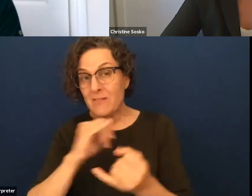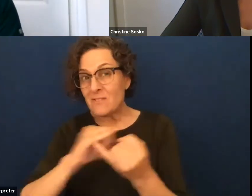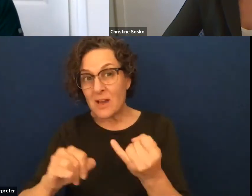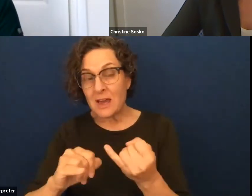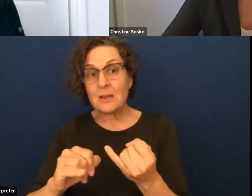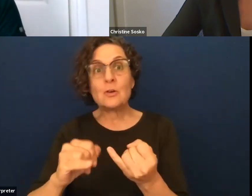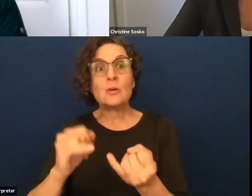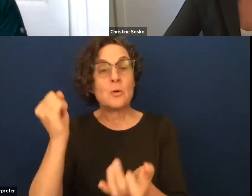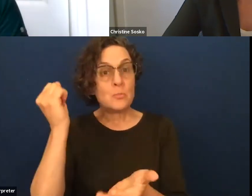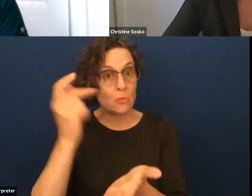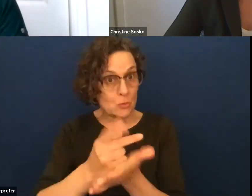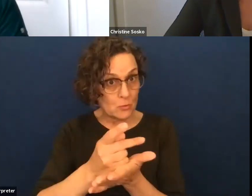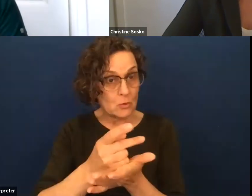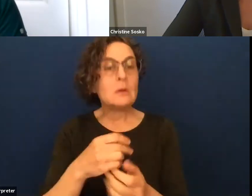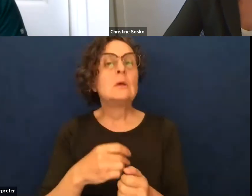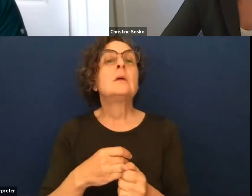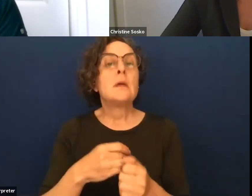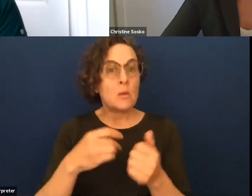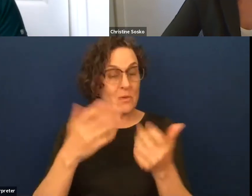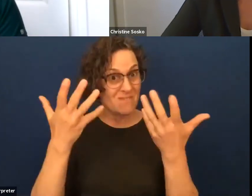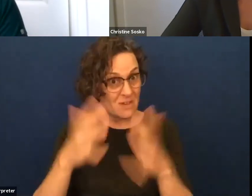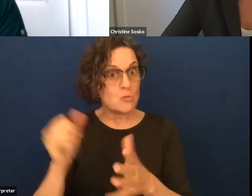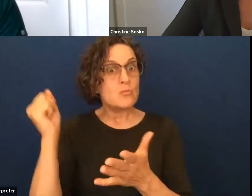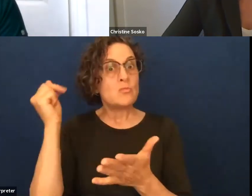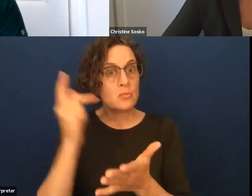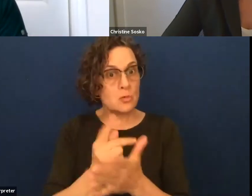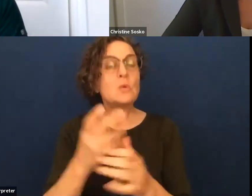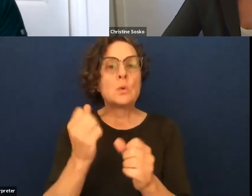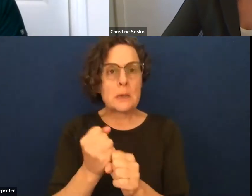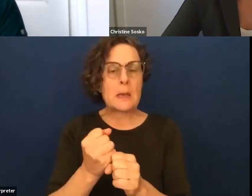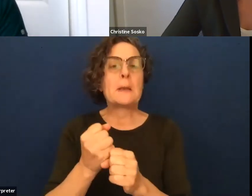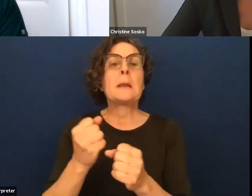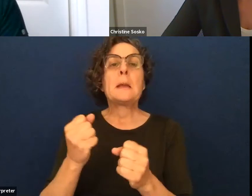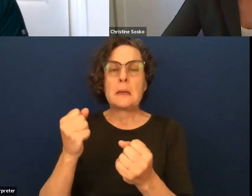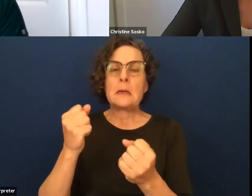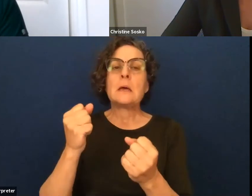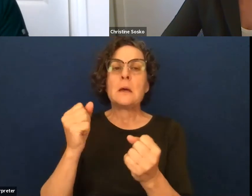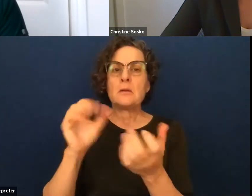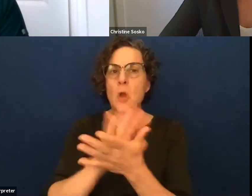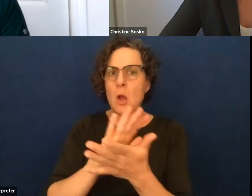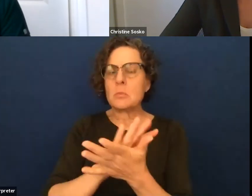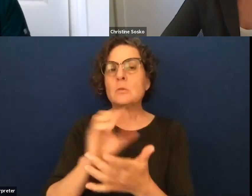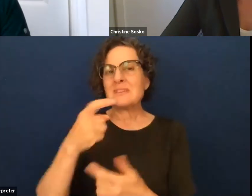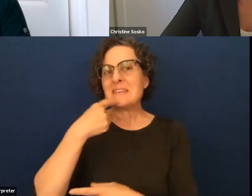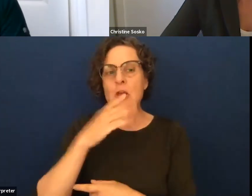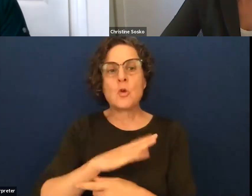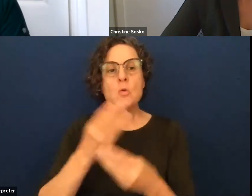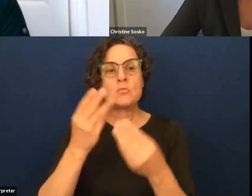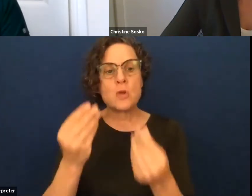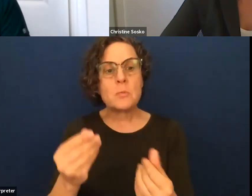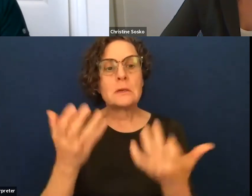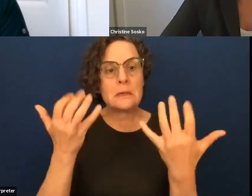receiving basically a document that says your property is now cleared and ready for rebuild. At that